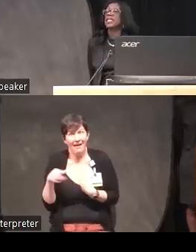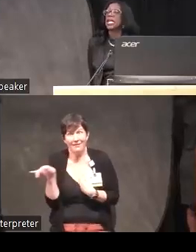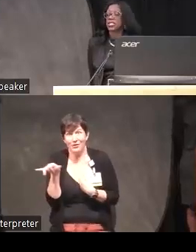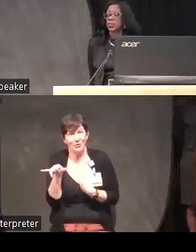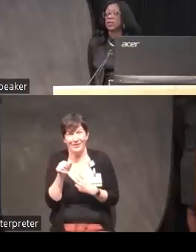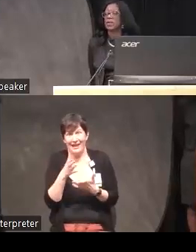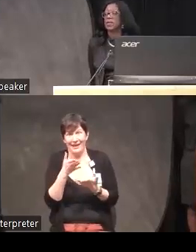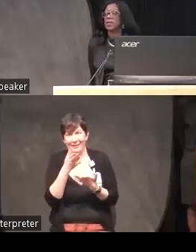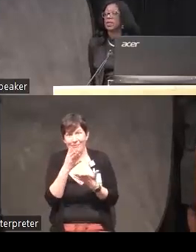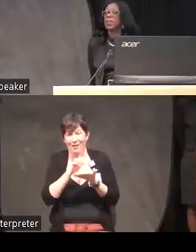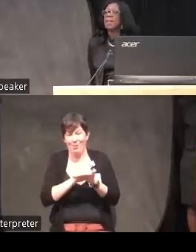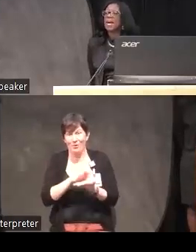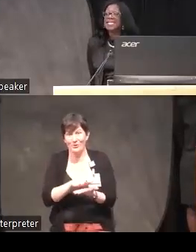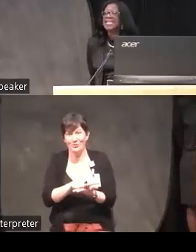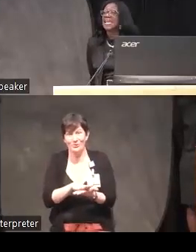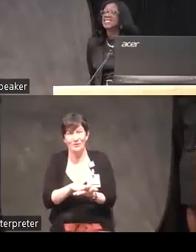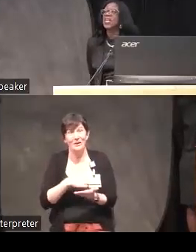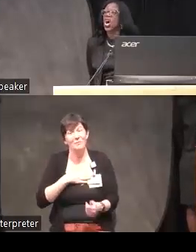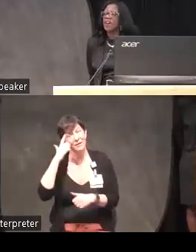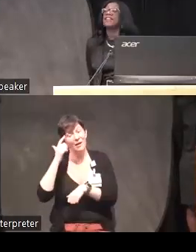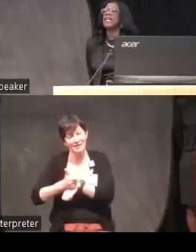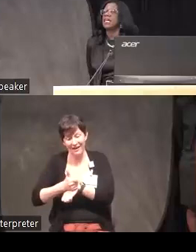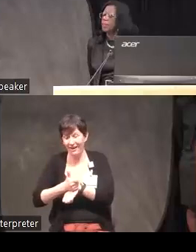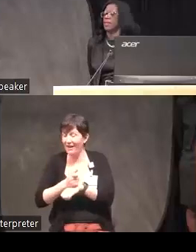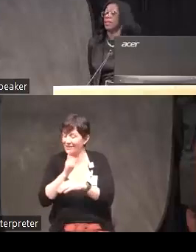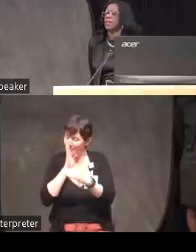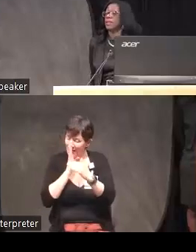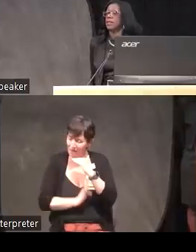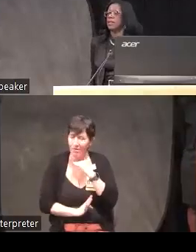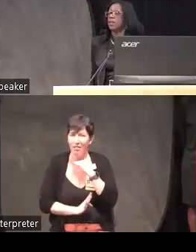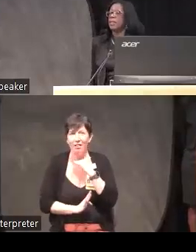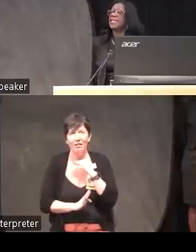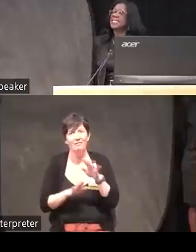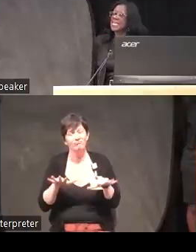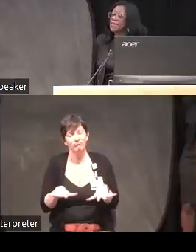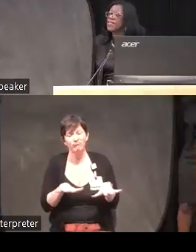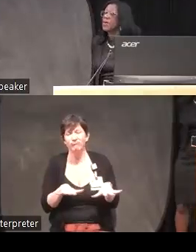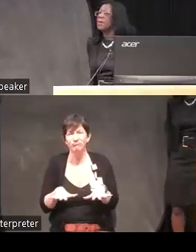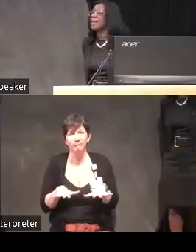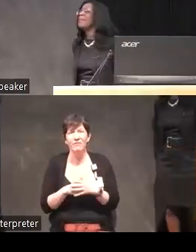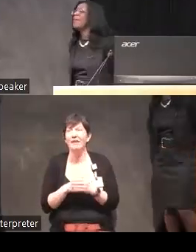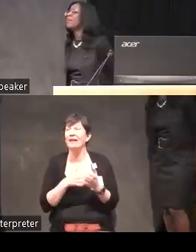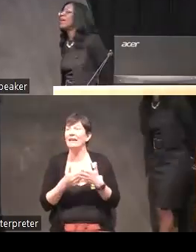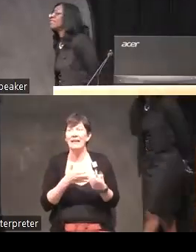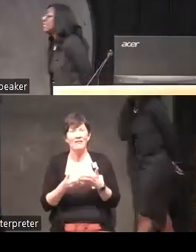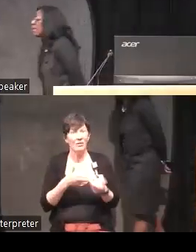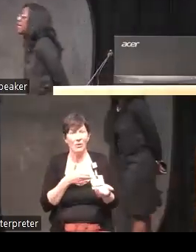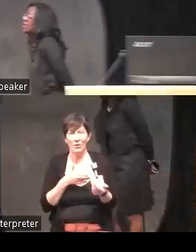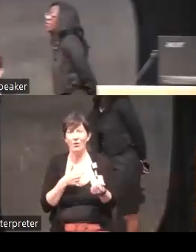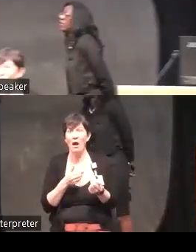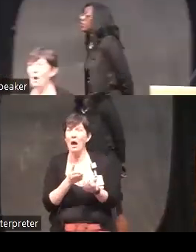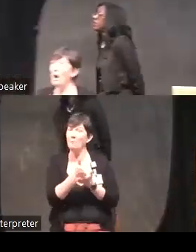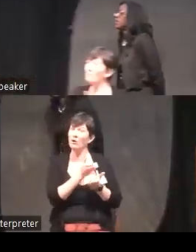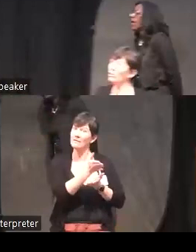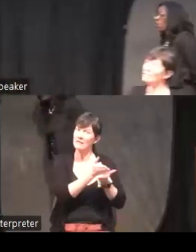in law school. My mindset has to be awfully humble. Because even though I'm a member of some